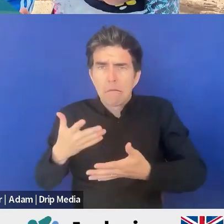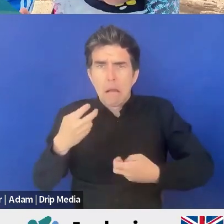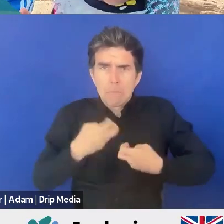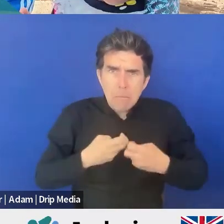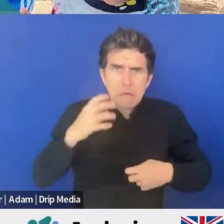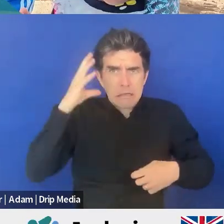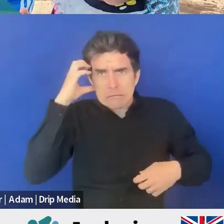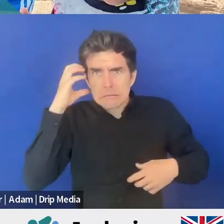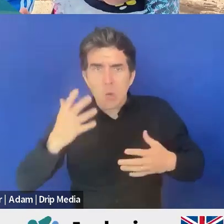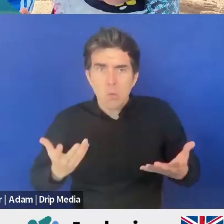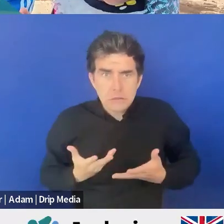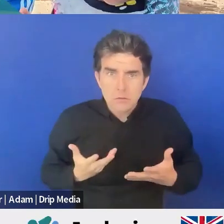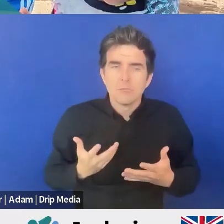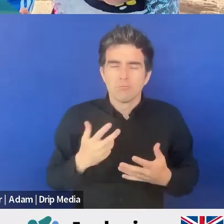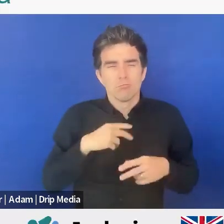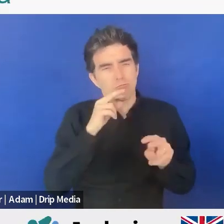Tanzania.